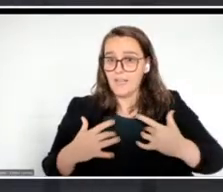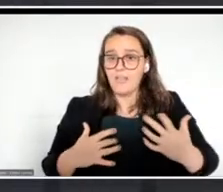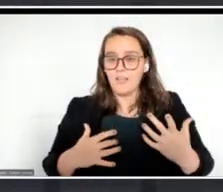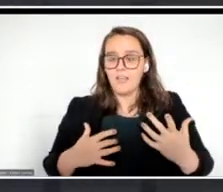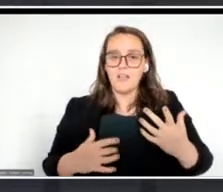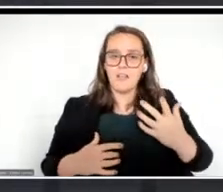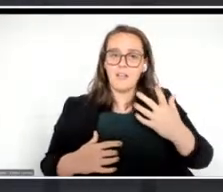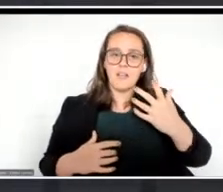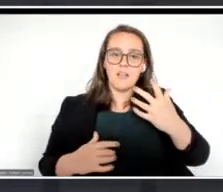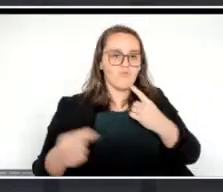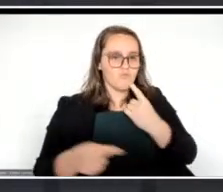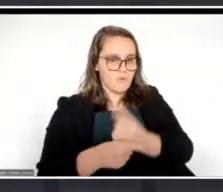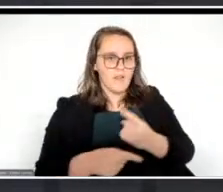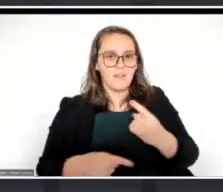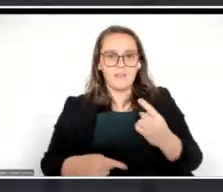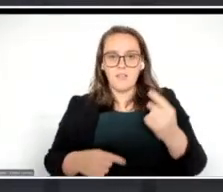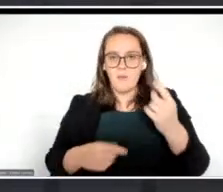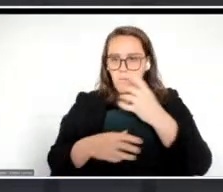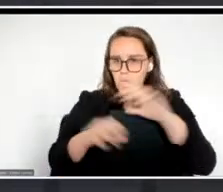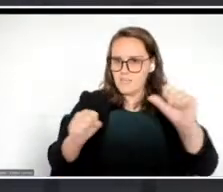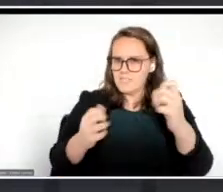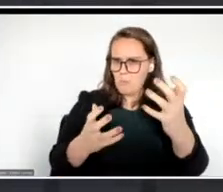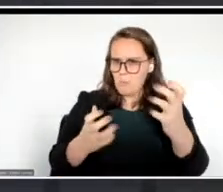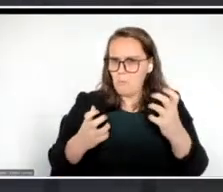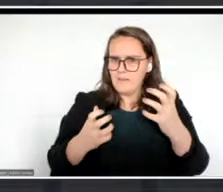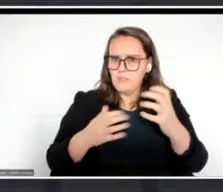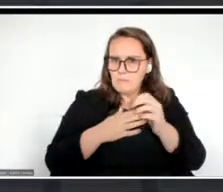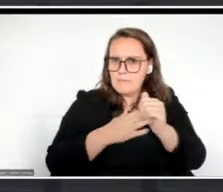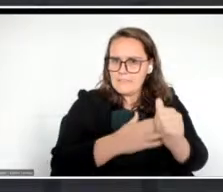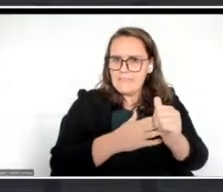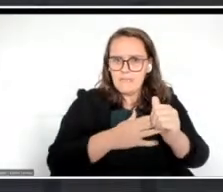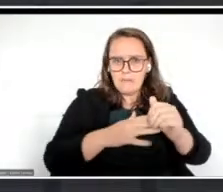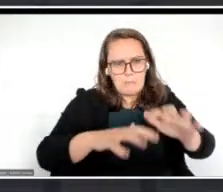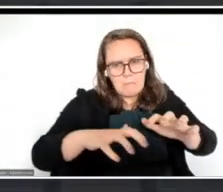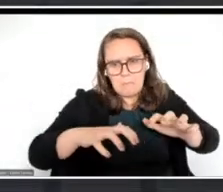Capitol. I think that was enough grounds for us to be alarmed.